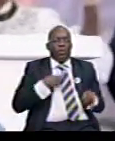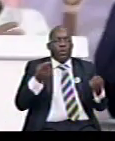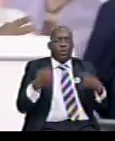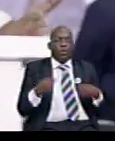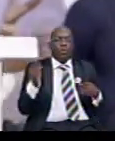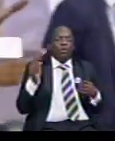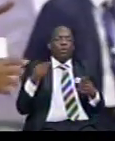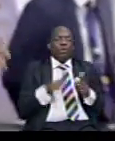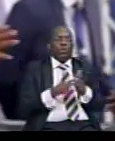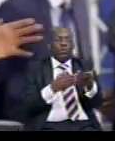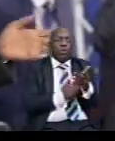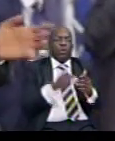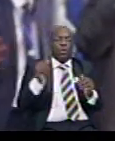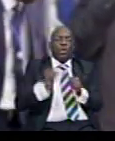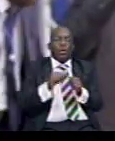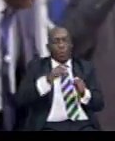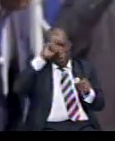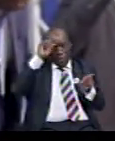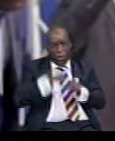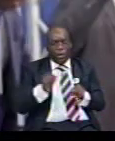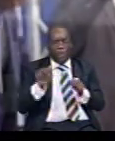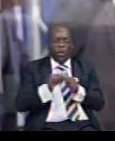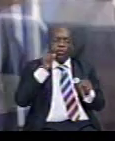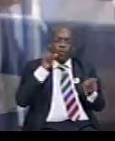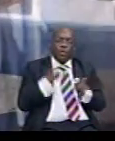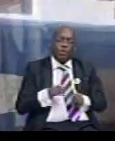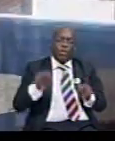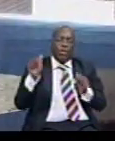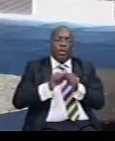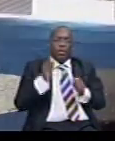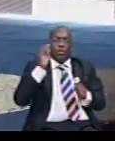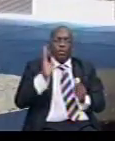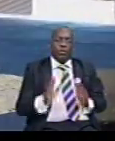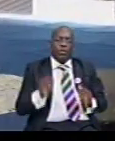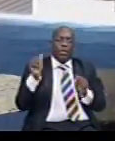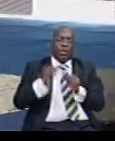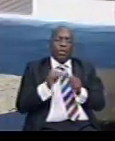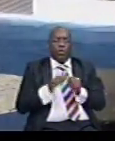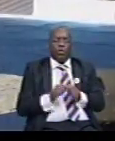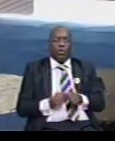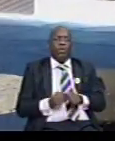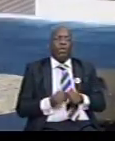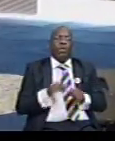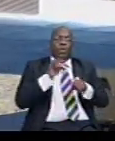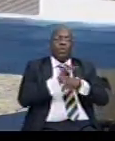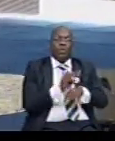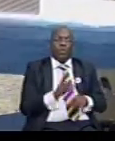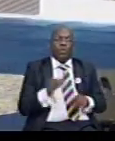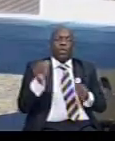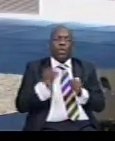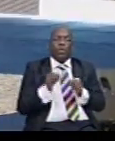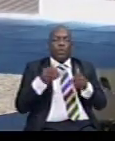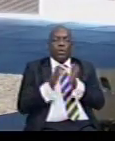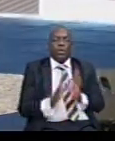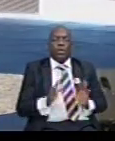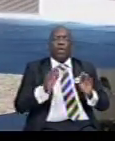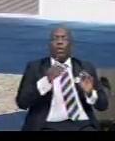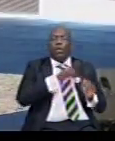every sister, every minister, every preacher, every leader, Lord, supplied